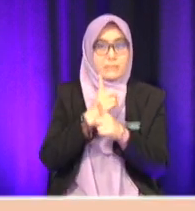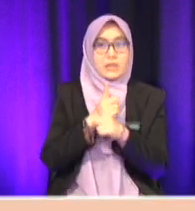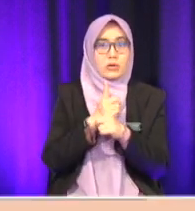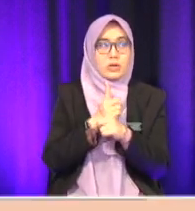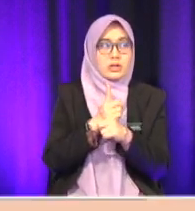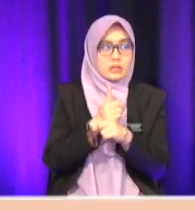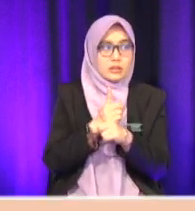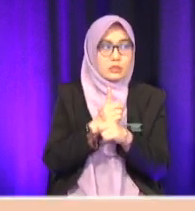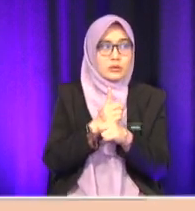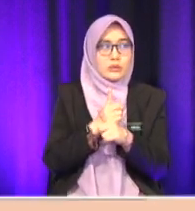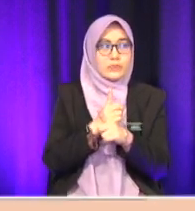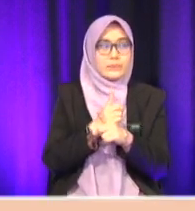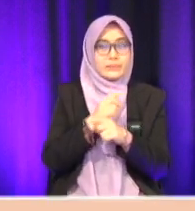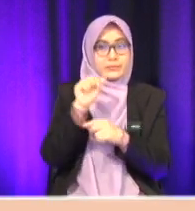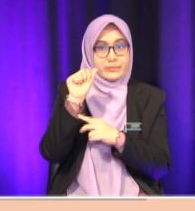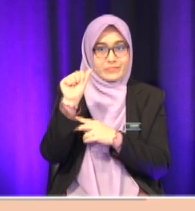prevention?